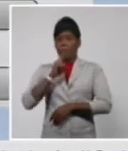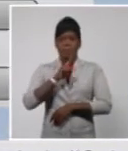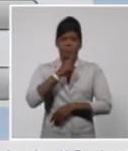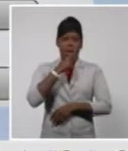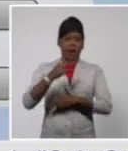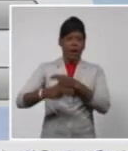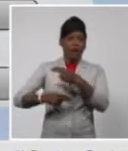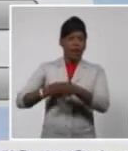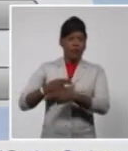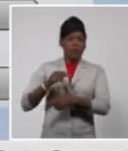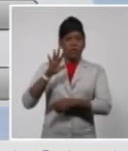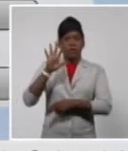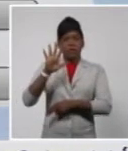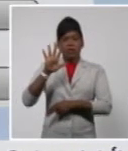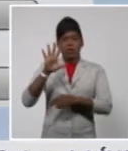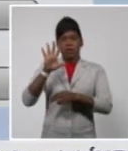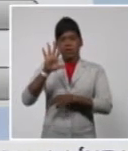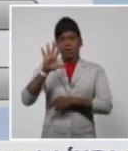4,803, or the